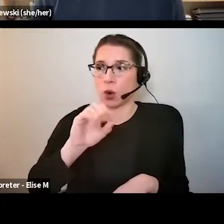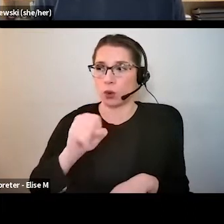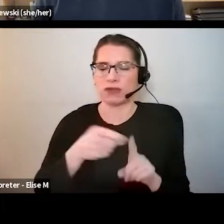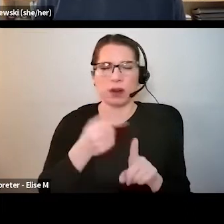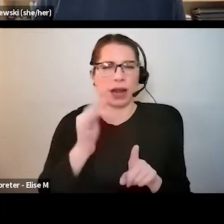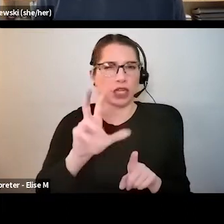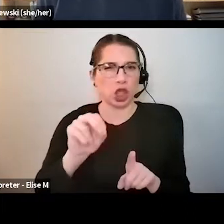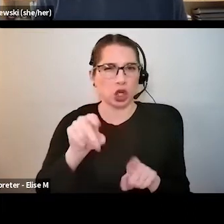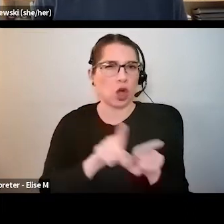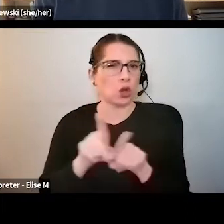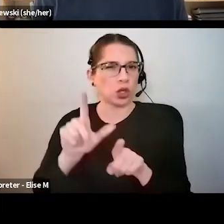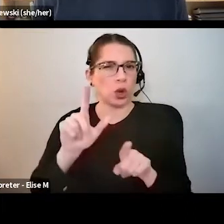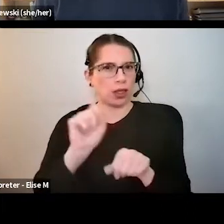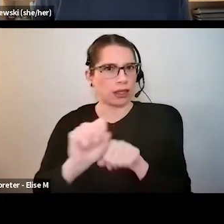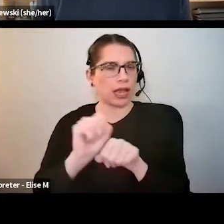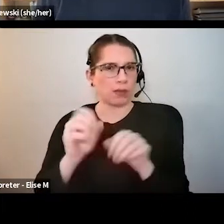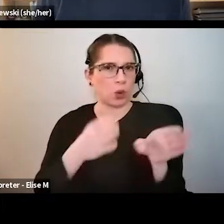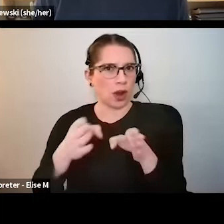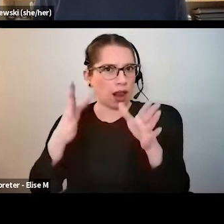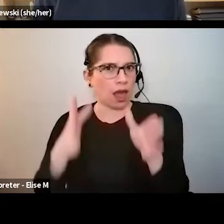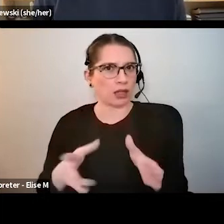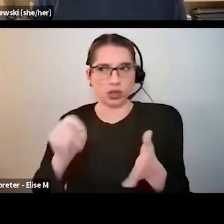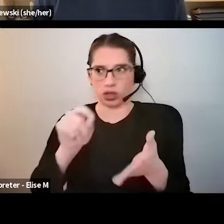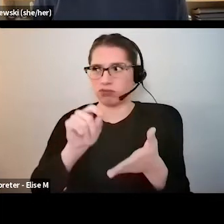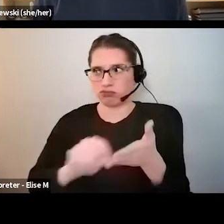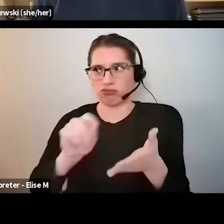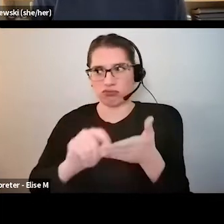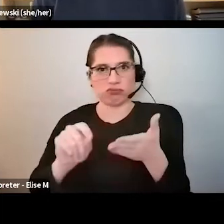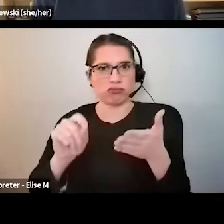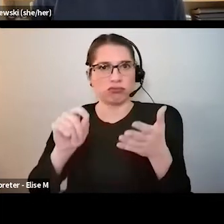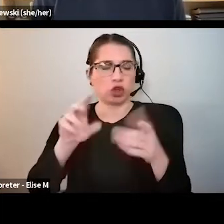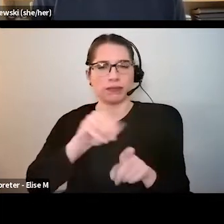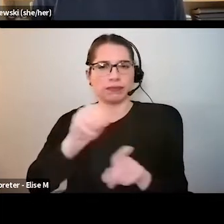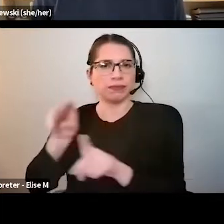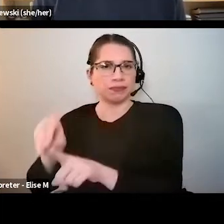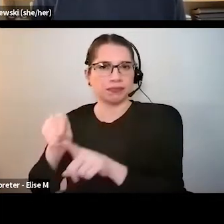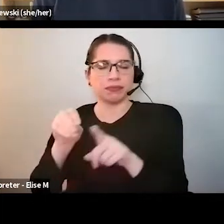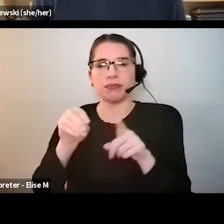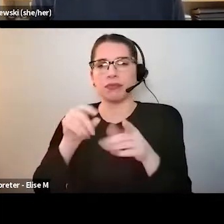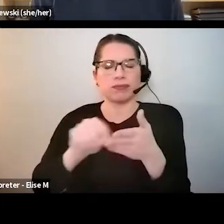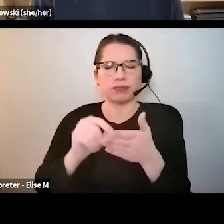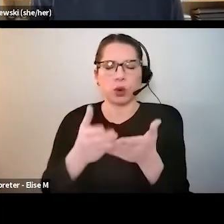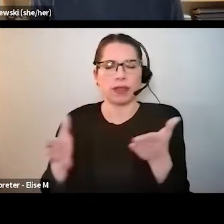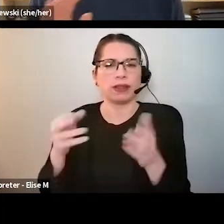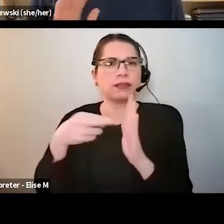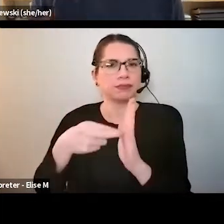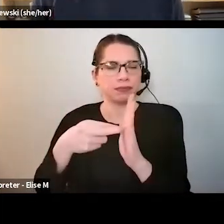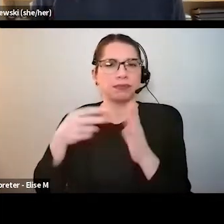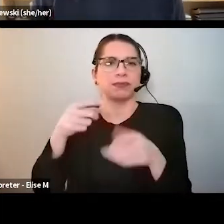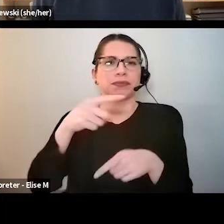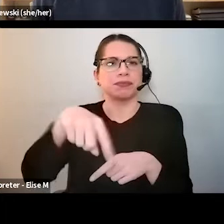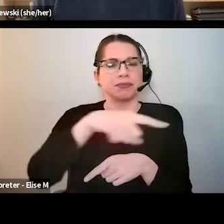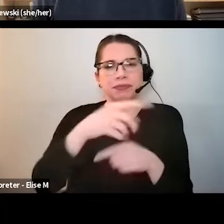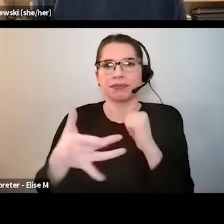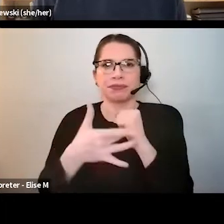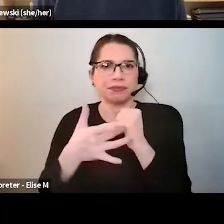and wrote manifestos on behalf of the Union of Technical Workers, Painters, and Sculptors. He was amongst the most